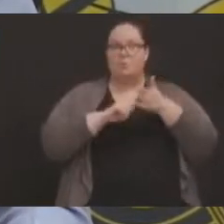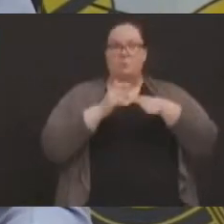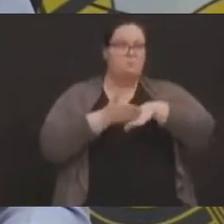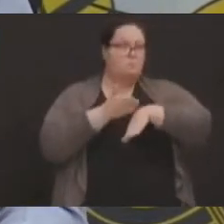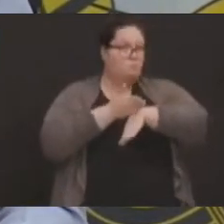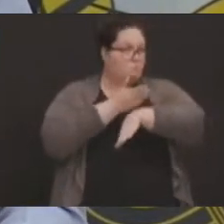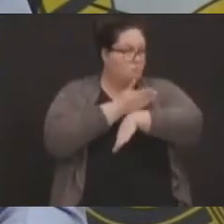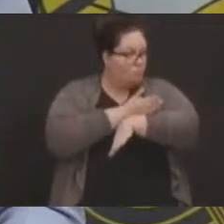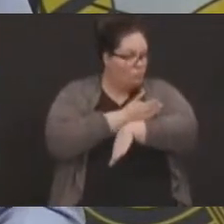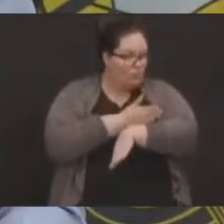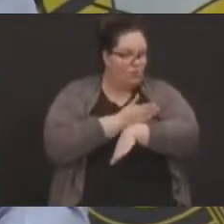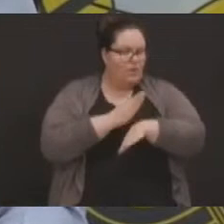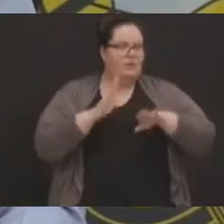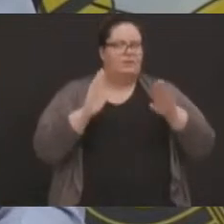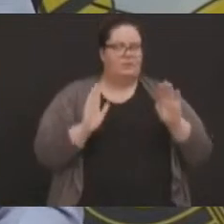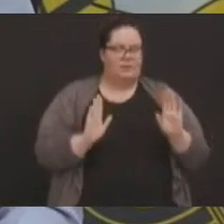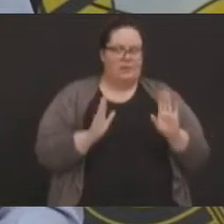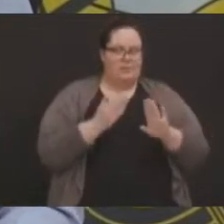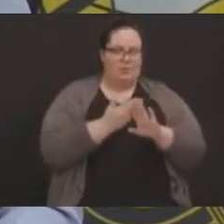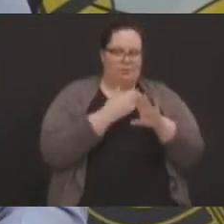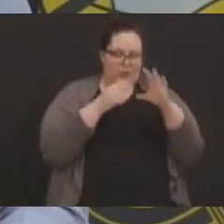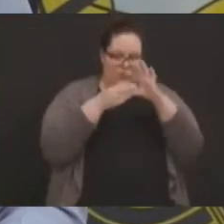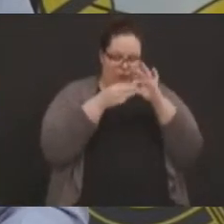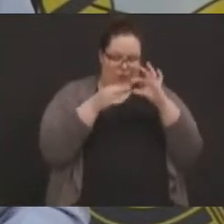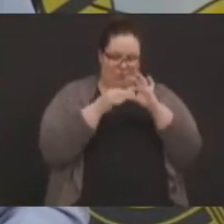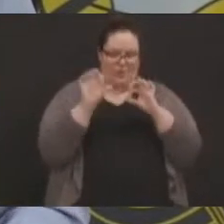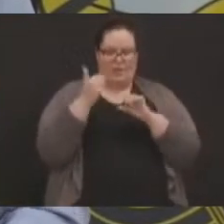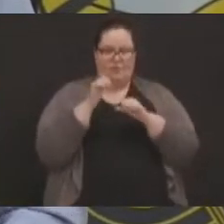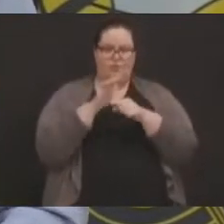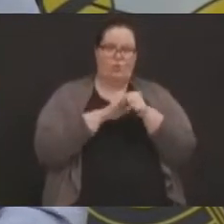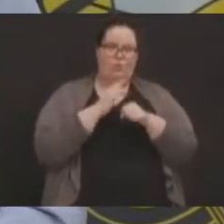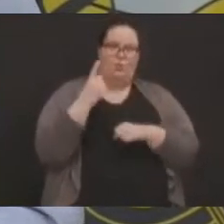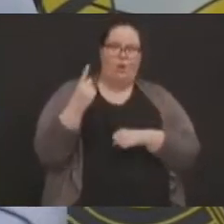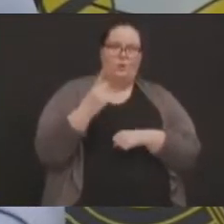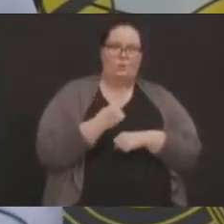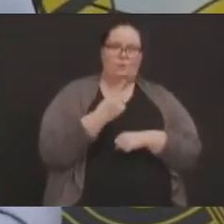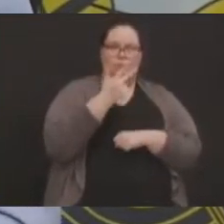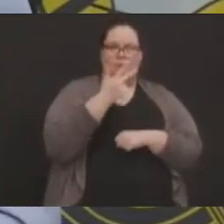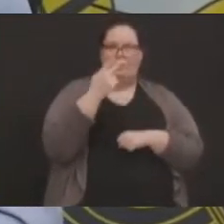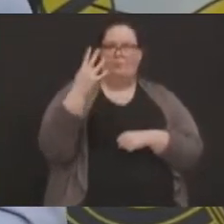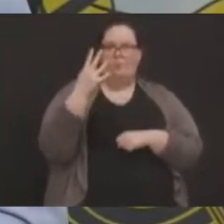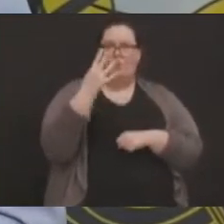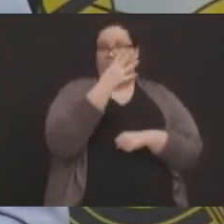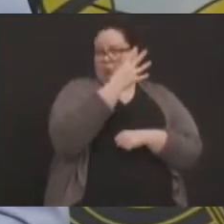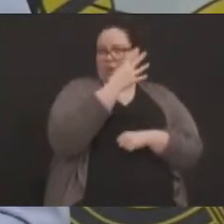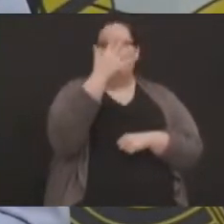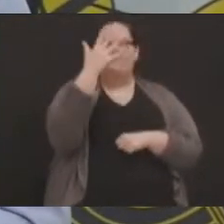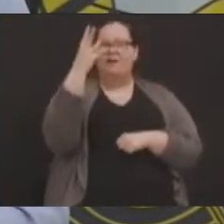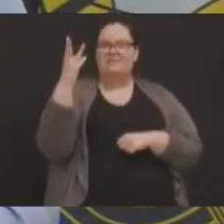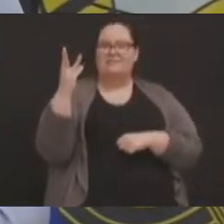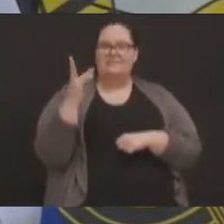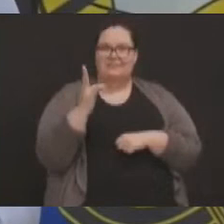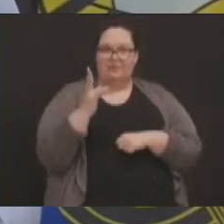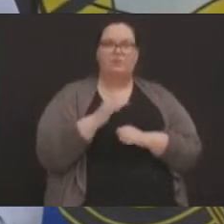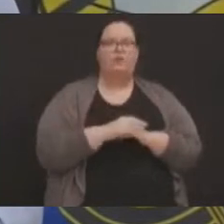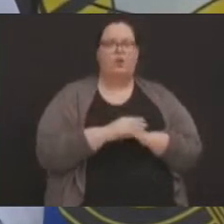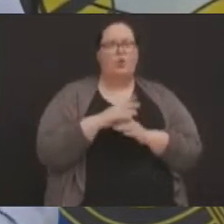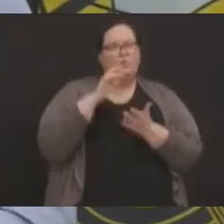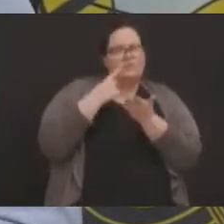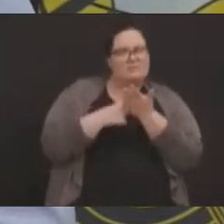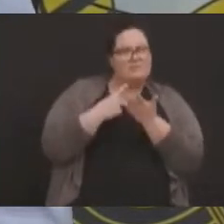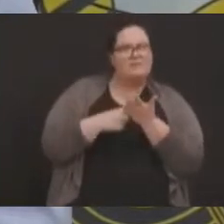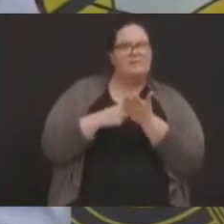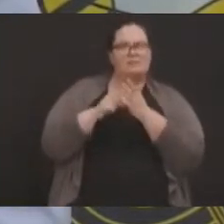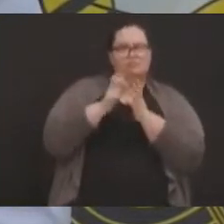on travel-related cases and the close contacts of those who have traveled. It is going to continue to be an issue, and that is why